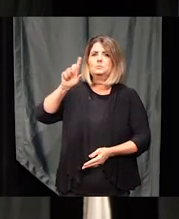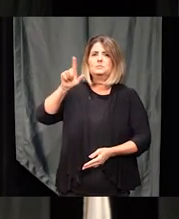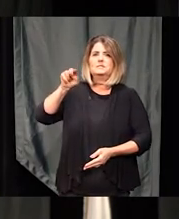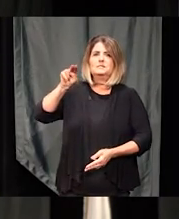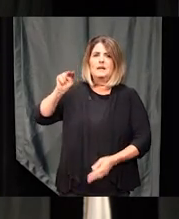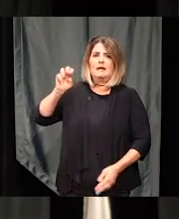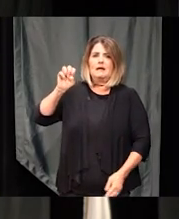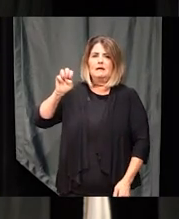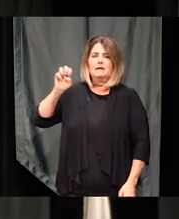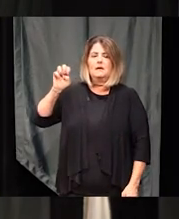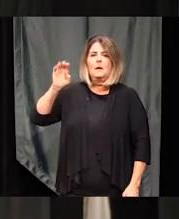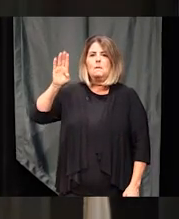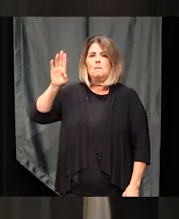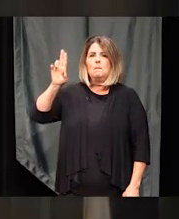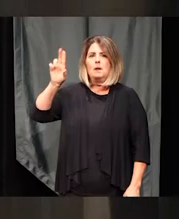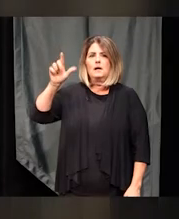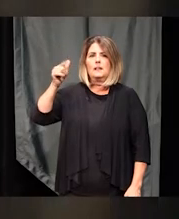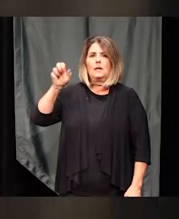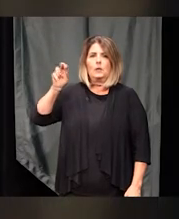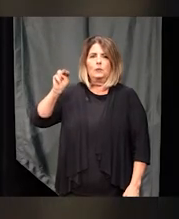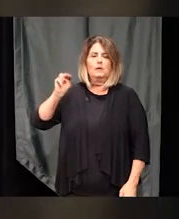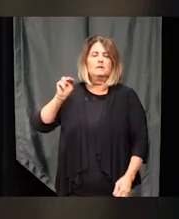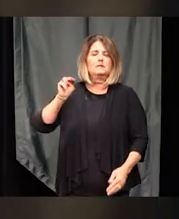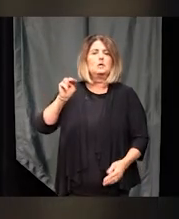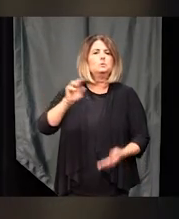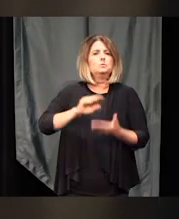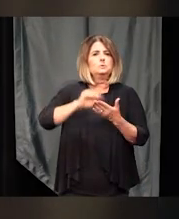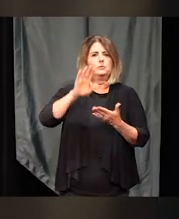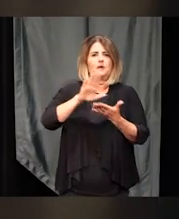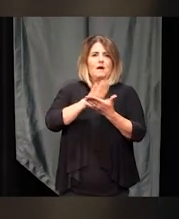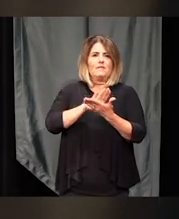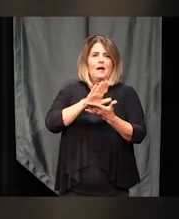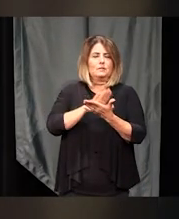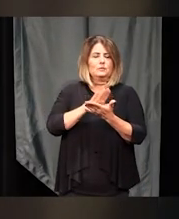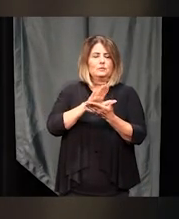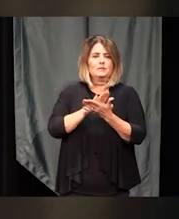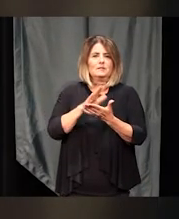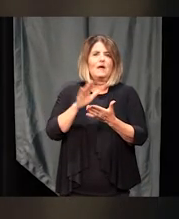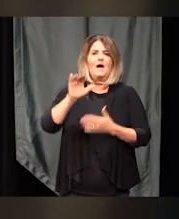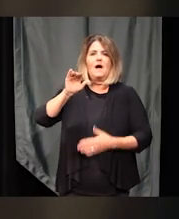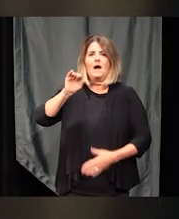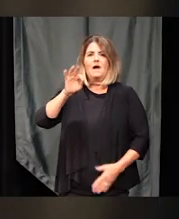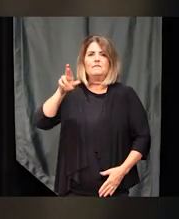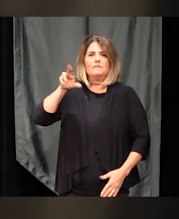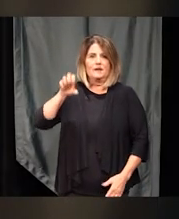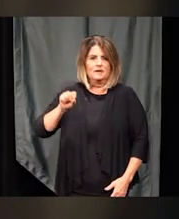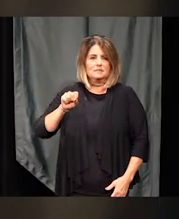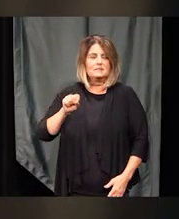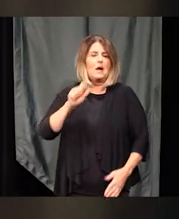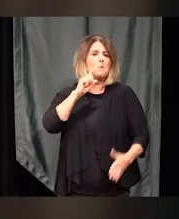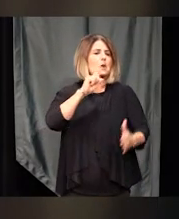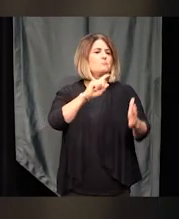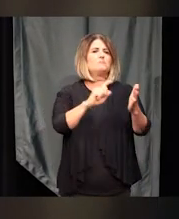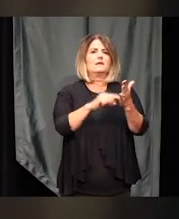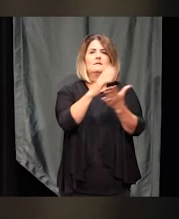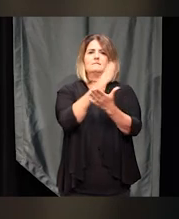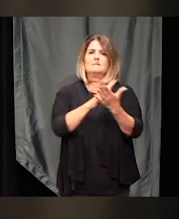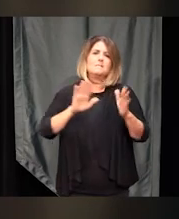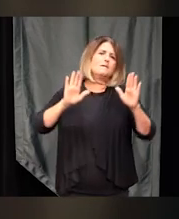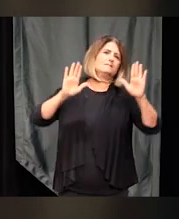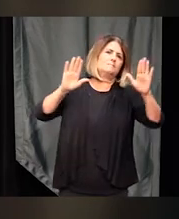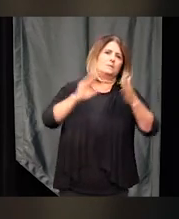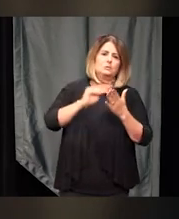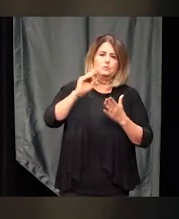for Academic Affairs. It is my pleasure to recognize some of our exceptional students.